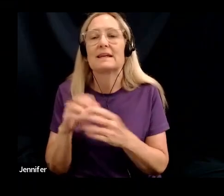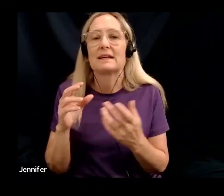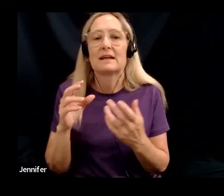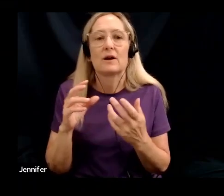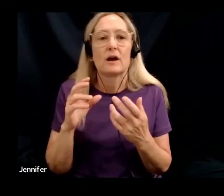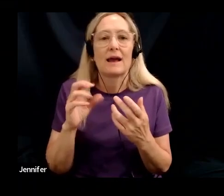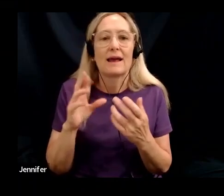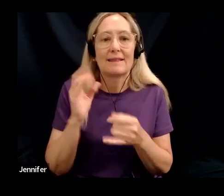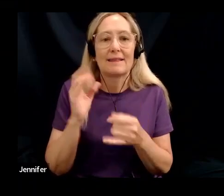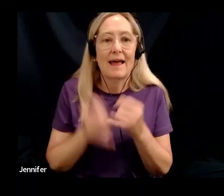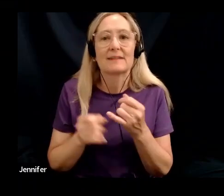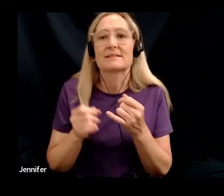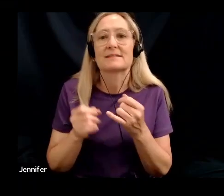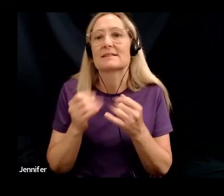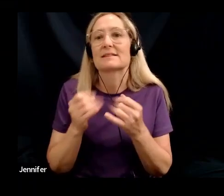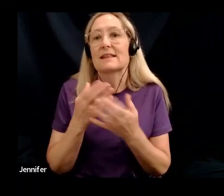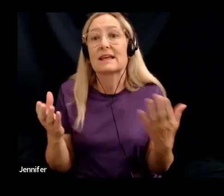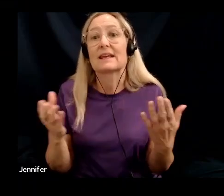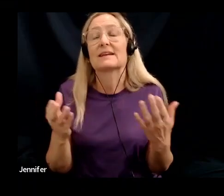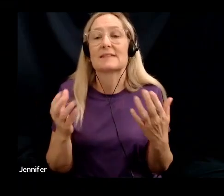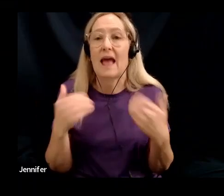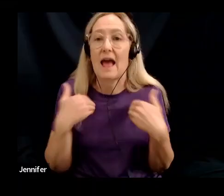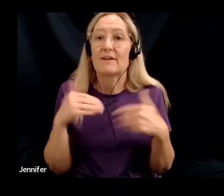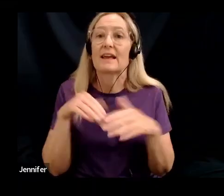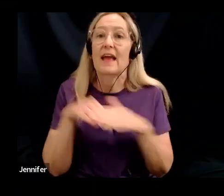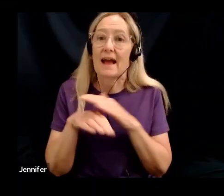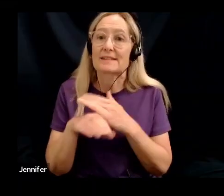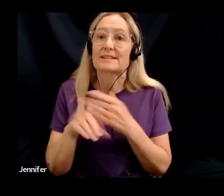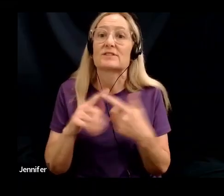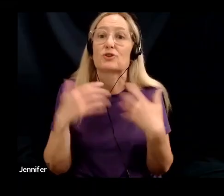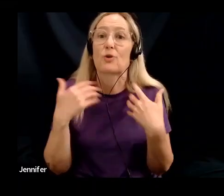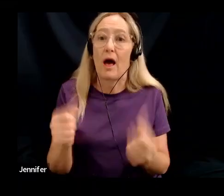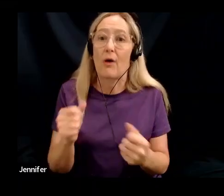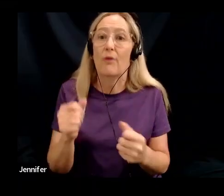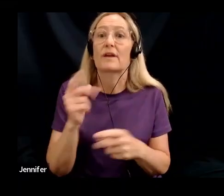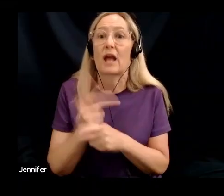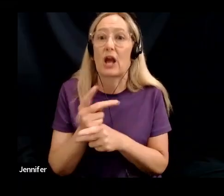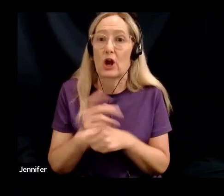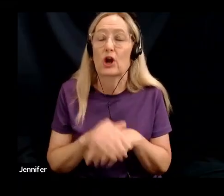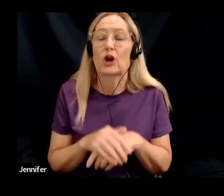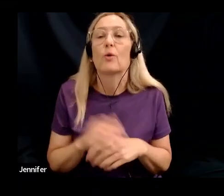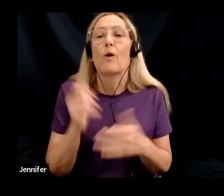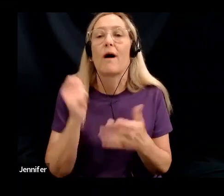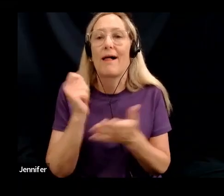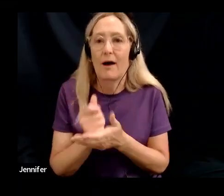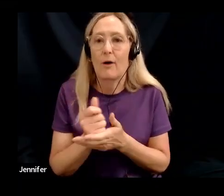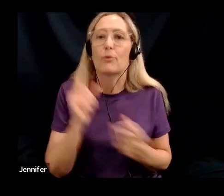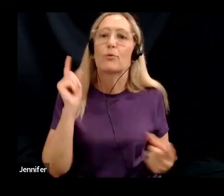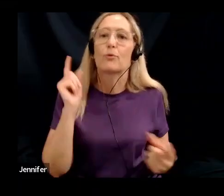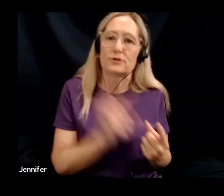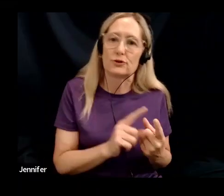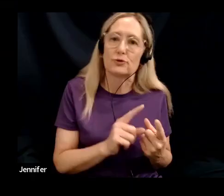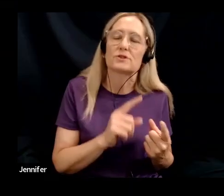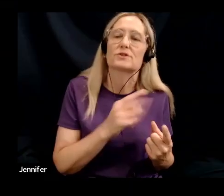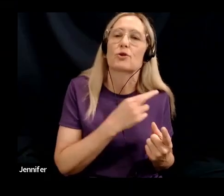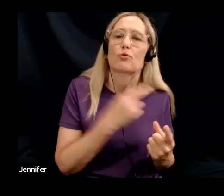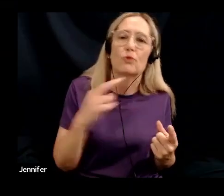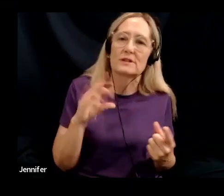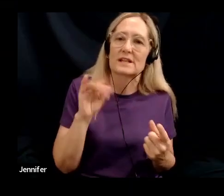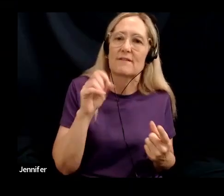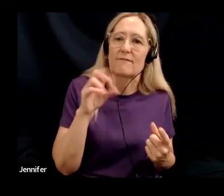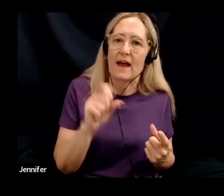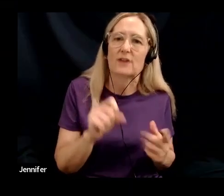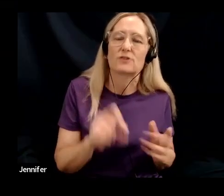lastly, availability and access to quality healthcare. So all of those things are going to help mitigate some of those